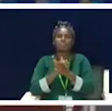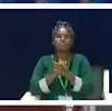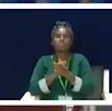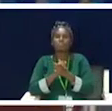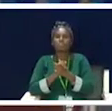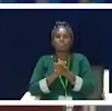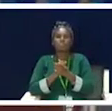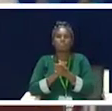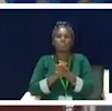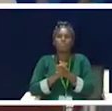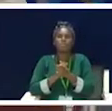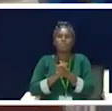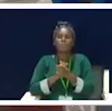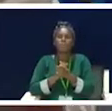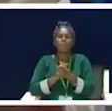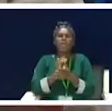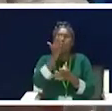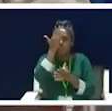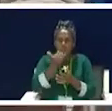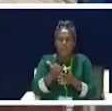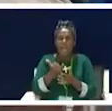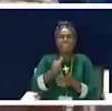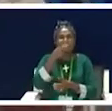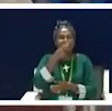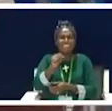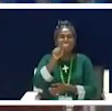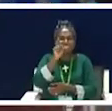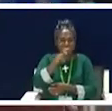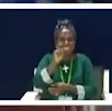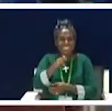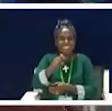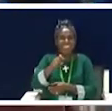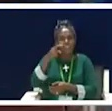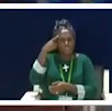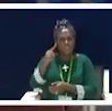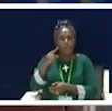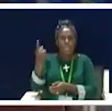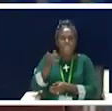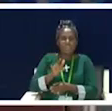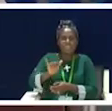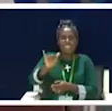Why quickly? Why the need for everlasting arm?